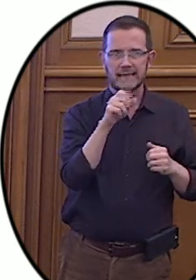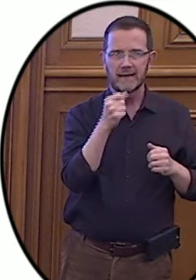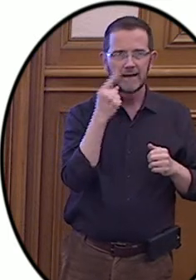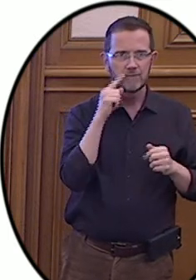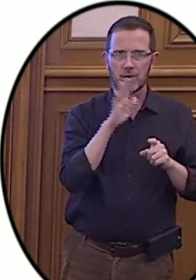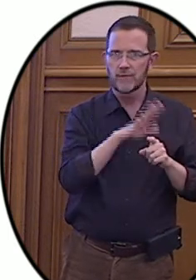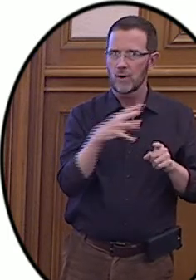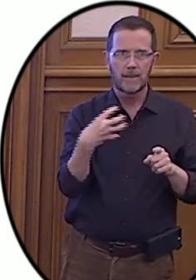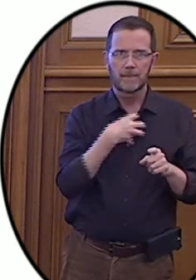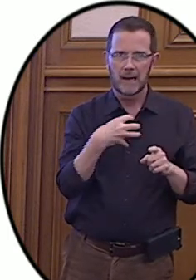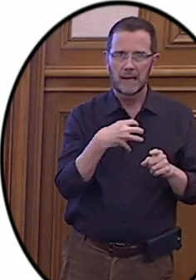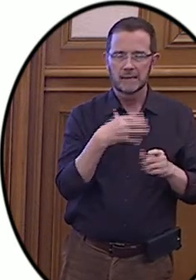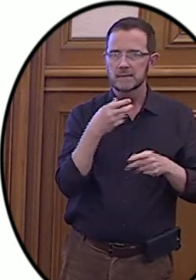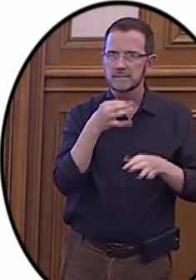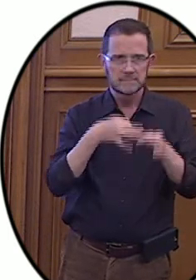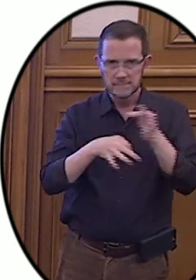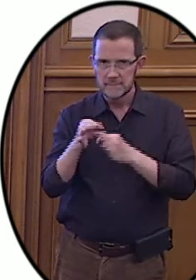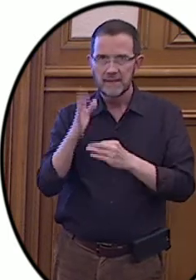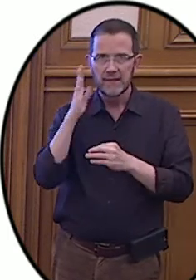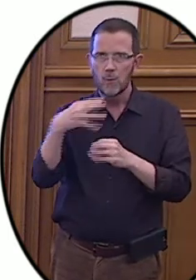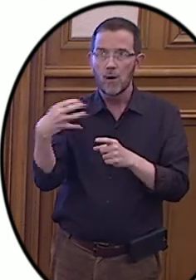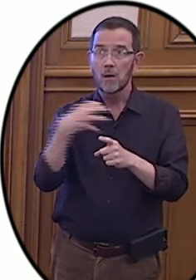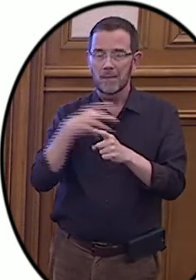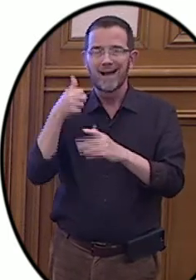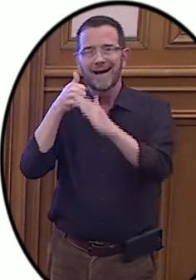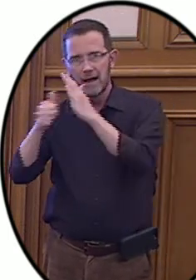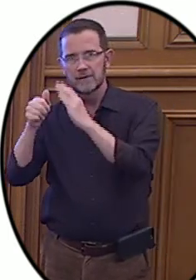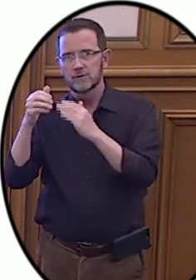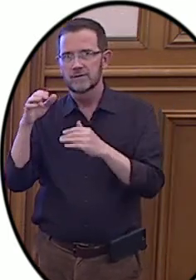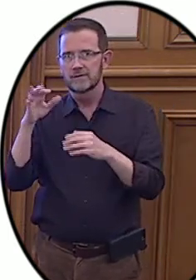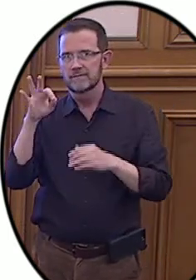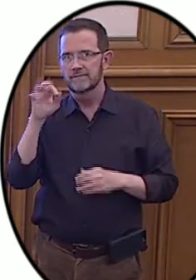the Fair Housing Act more typically.